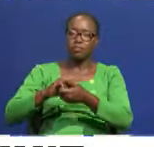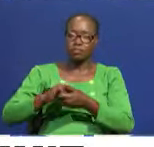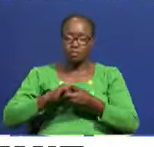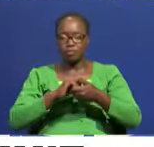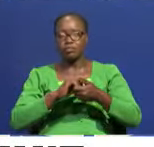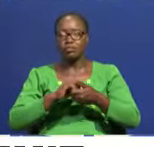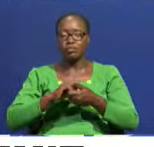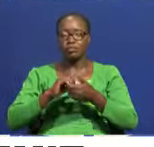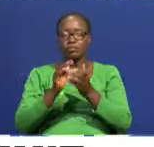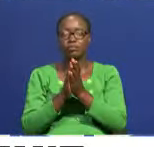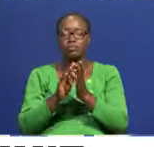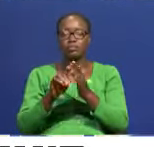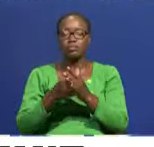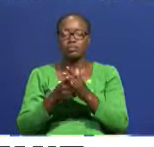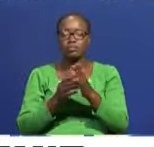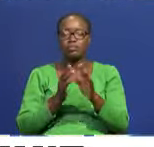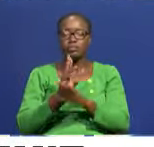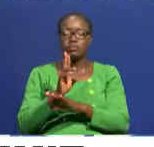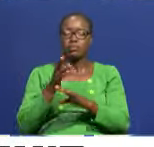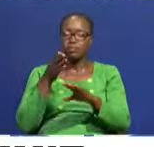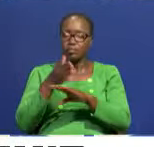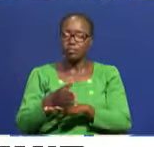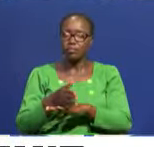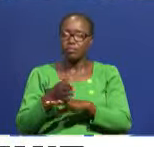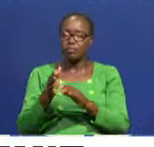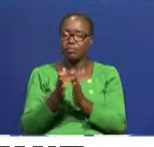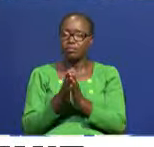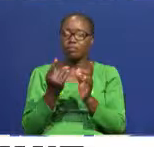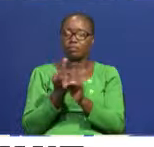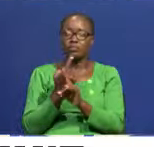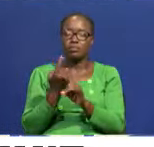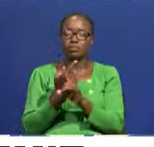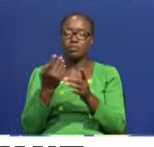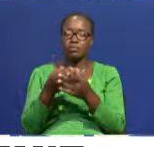in startups across various fields.